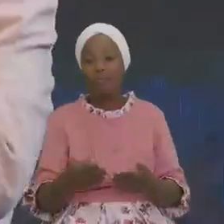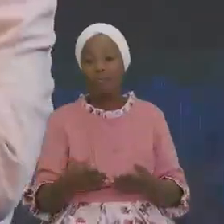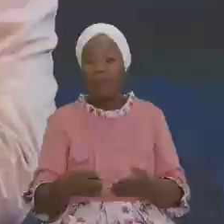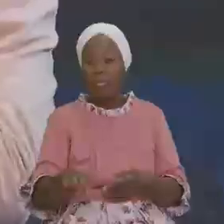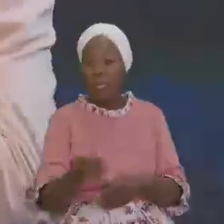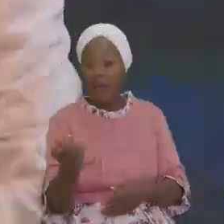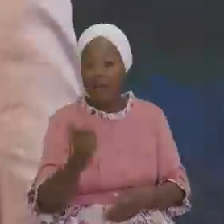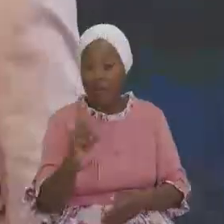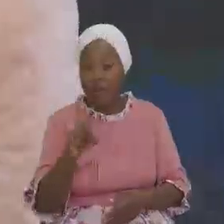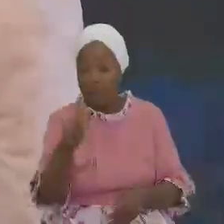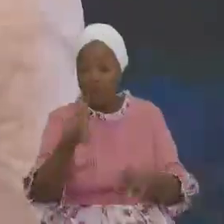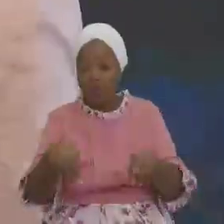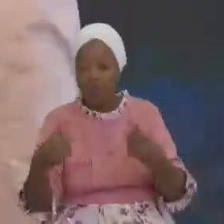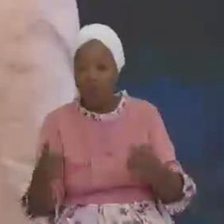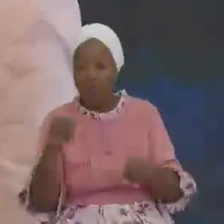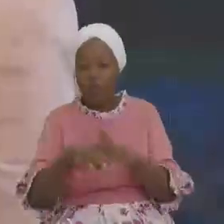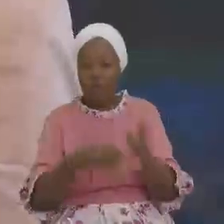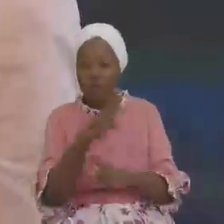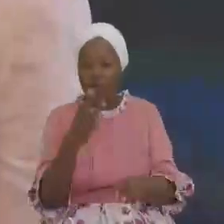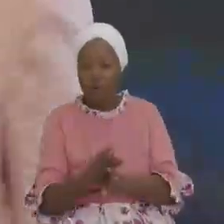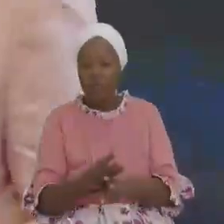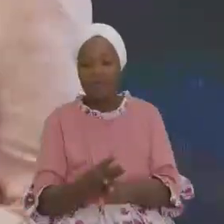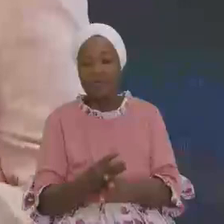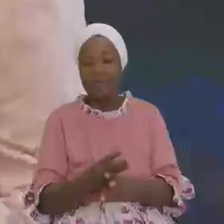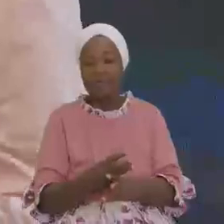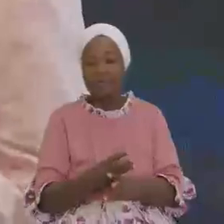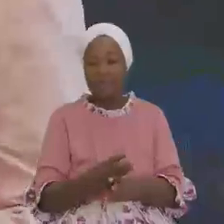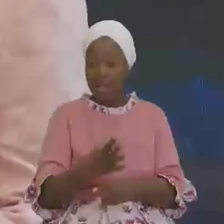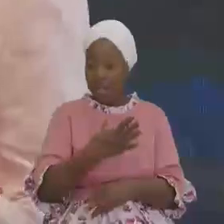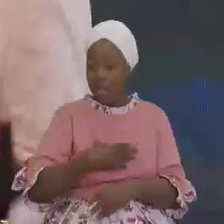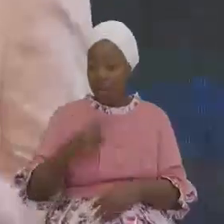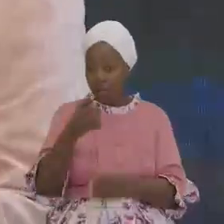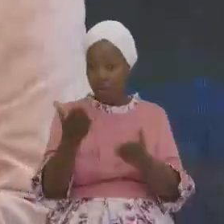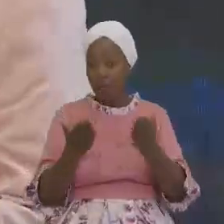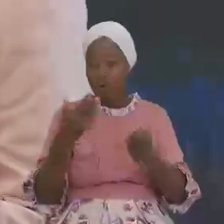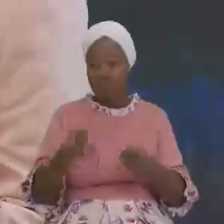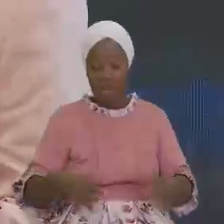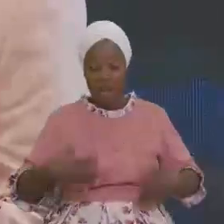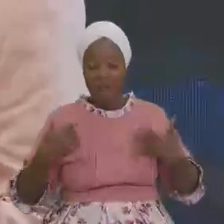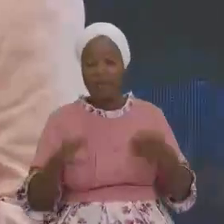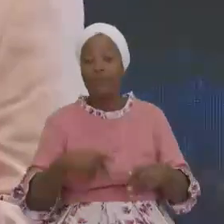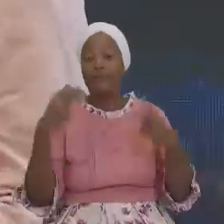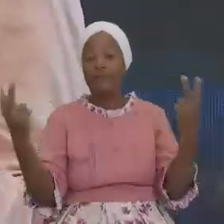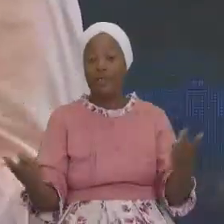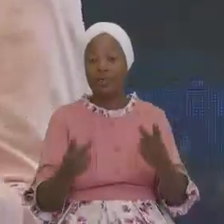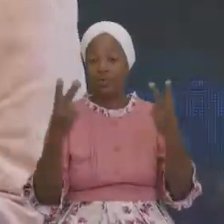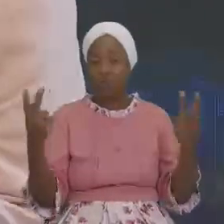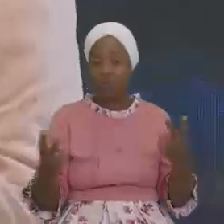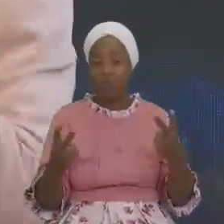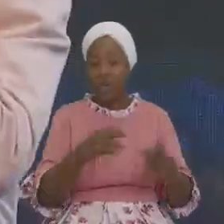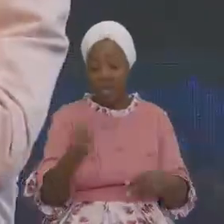Anywhere you go in the world and you want a life of victory, a life